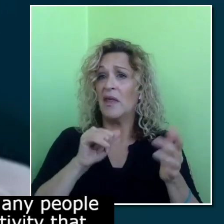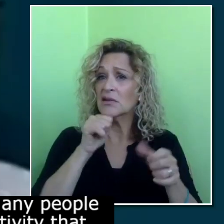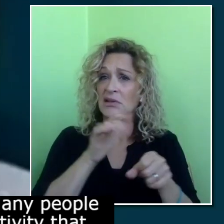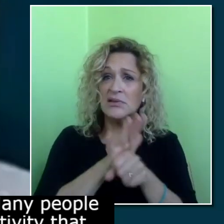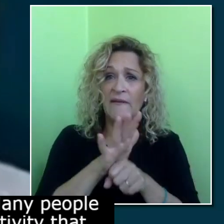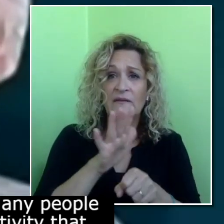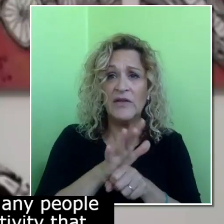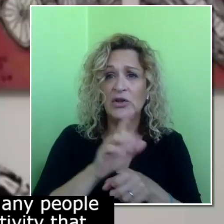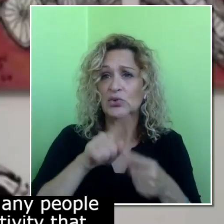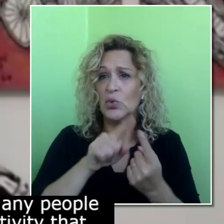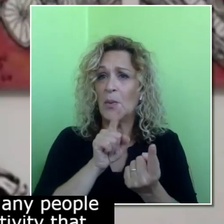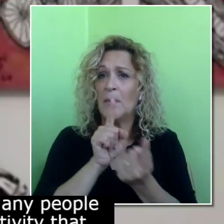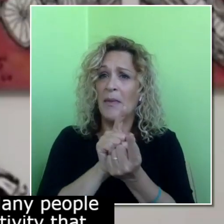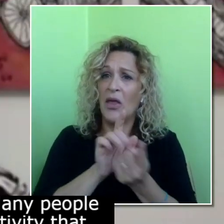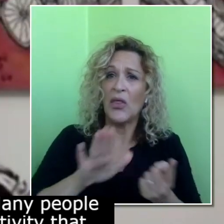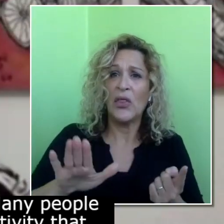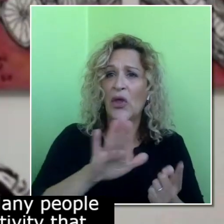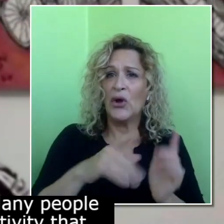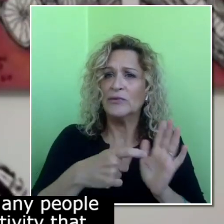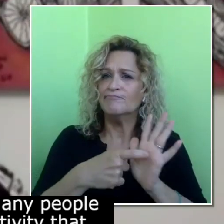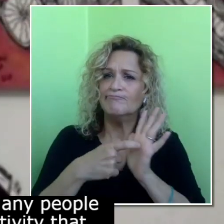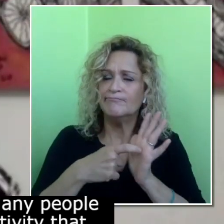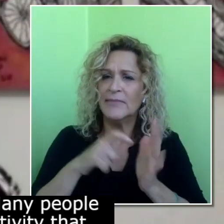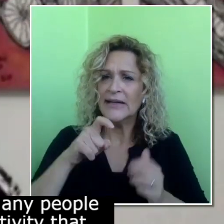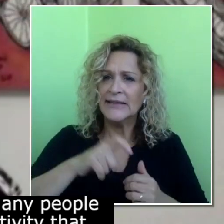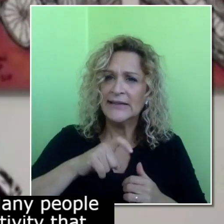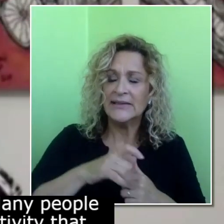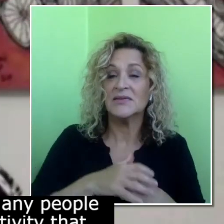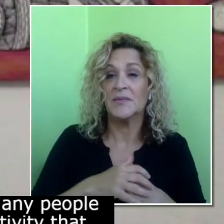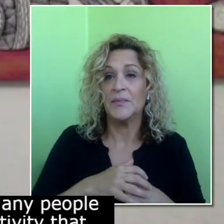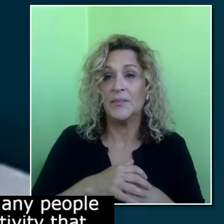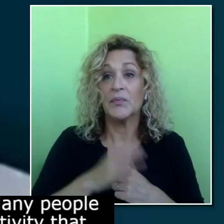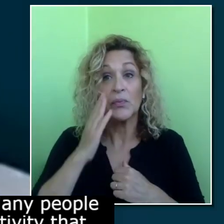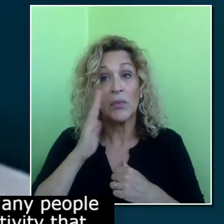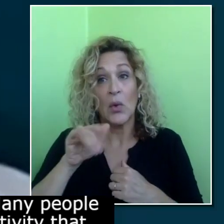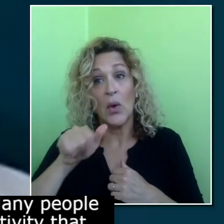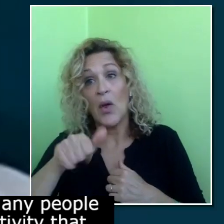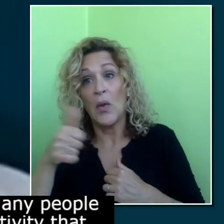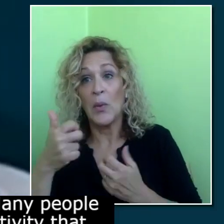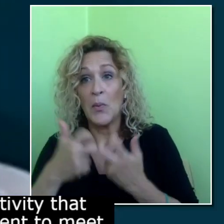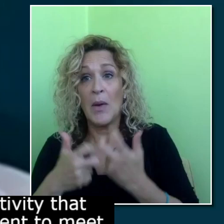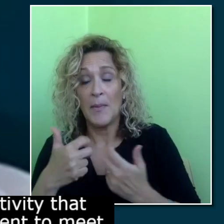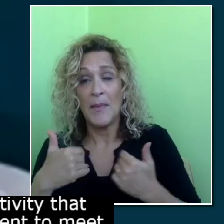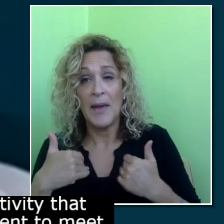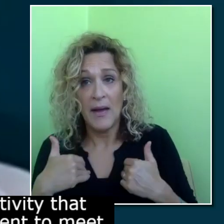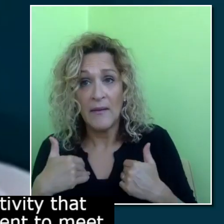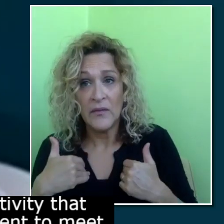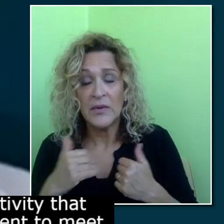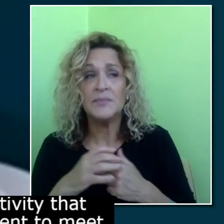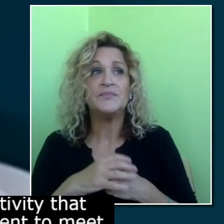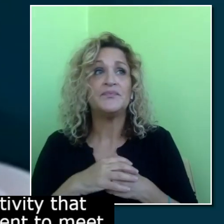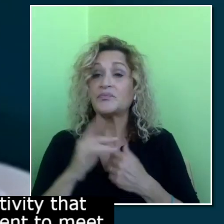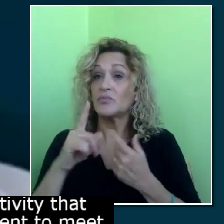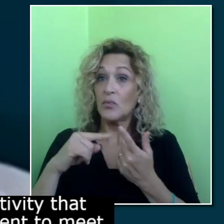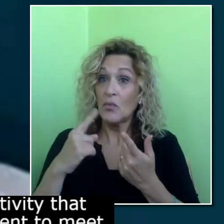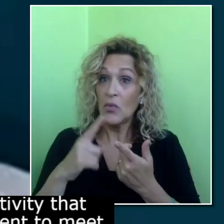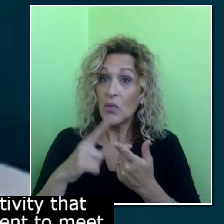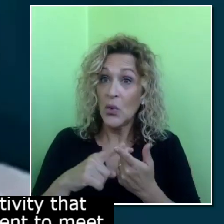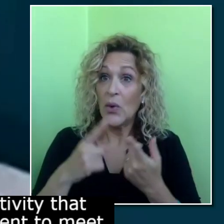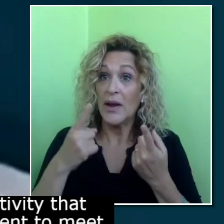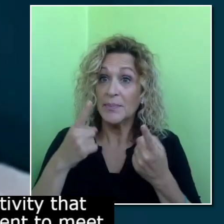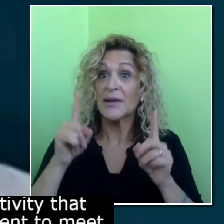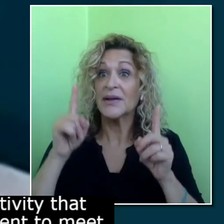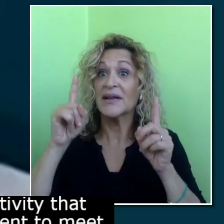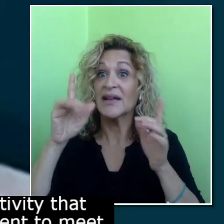needs. But there is another problem. For some, when connectivity comes, it